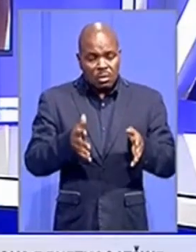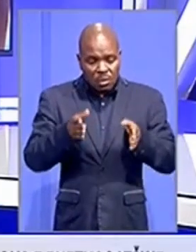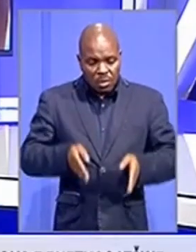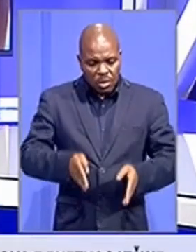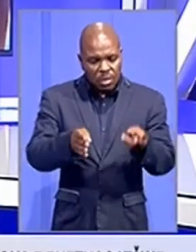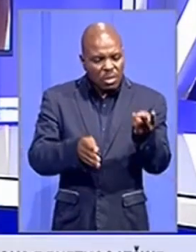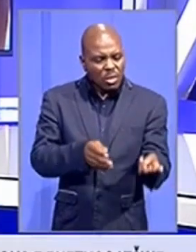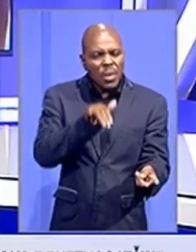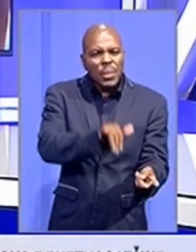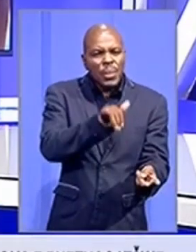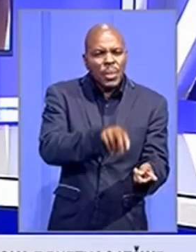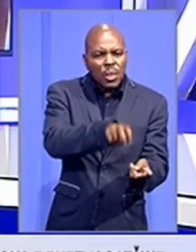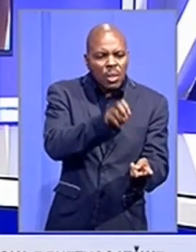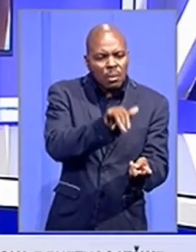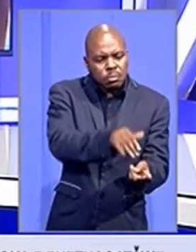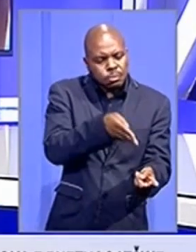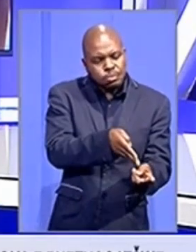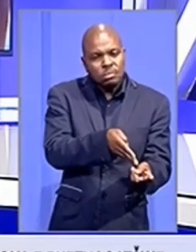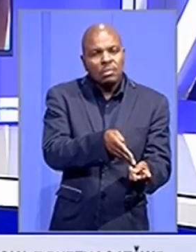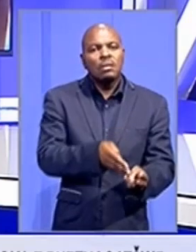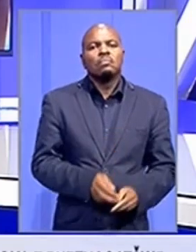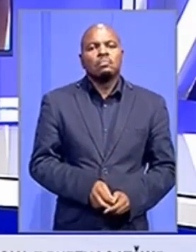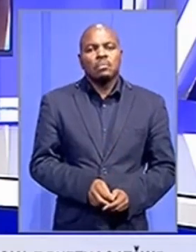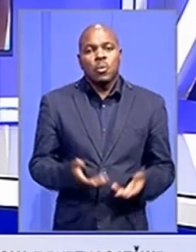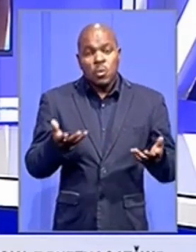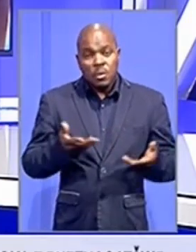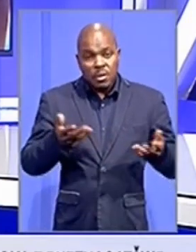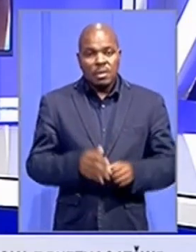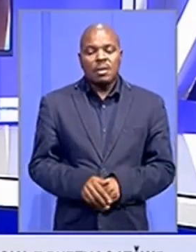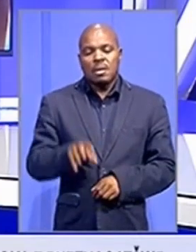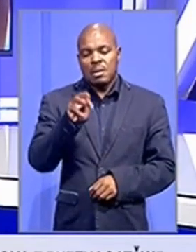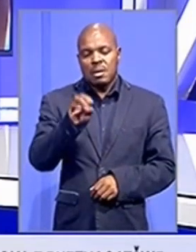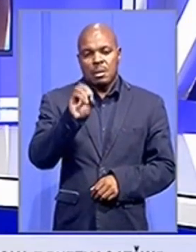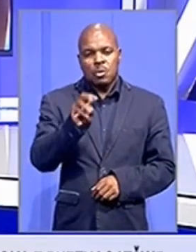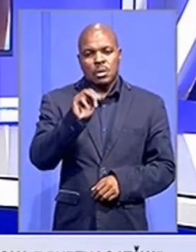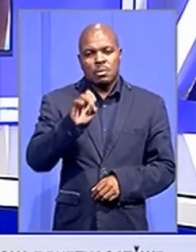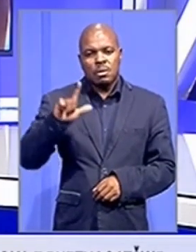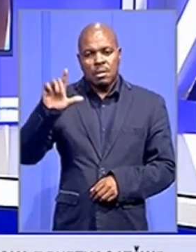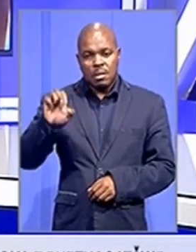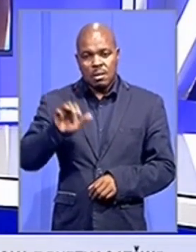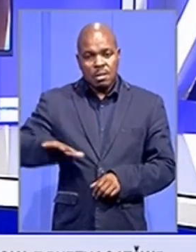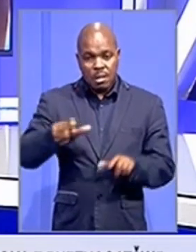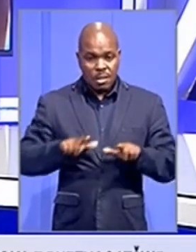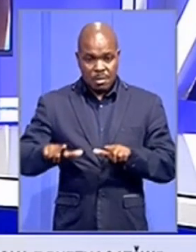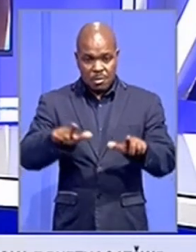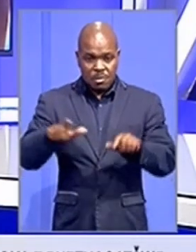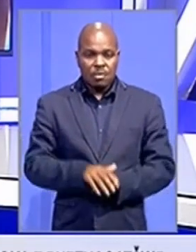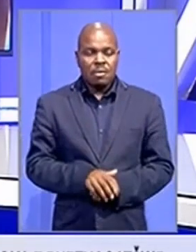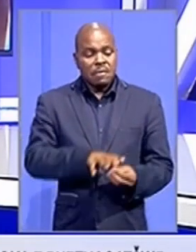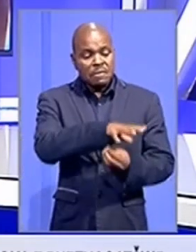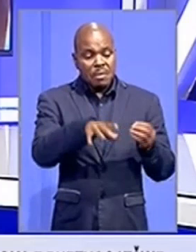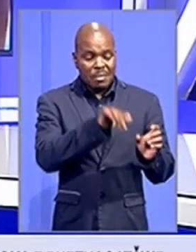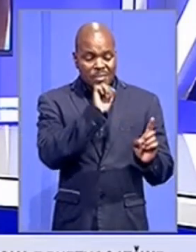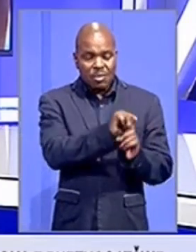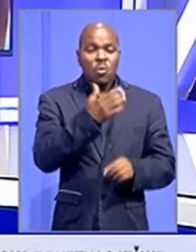bolokilwe lebitleng le sa ishego kgauswi le seporo sa ditimela ka motsesetoropong wa Phagameng ka modimo le Limpopo. Banyaka